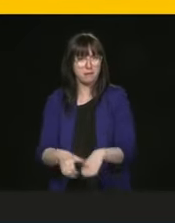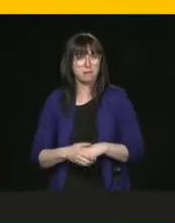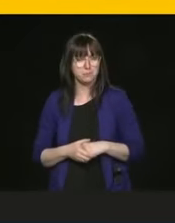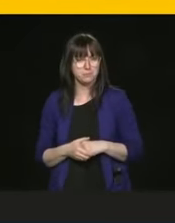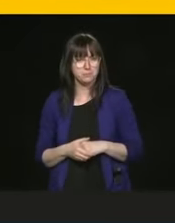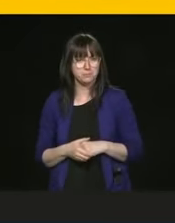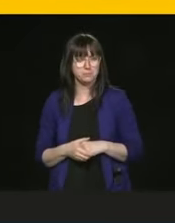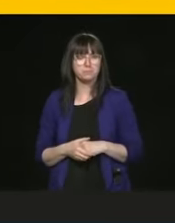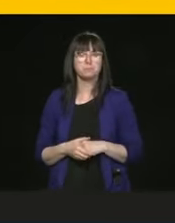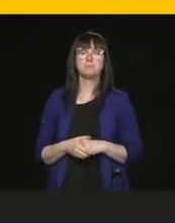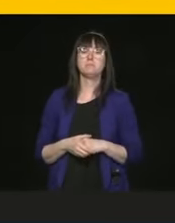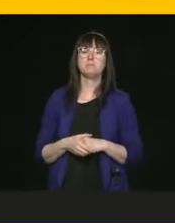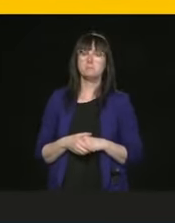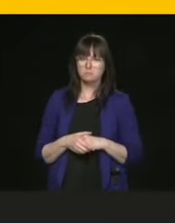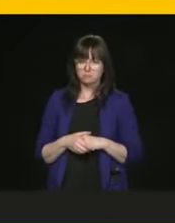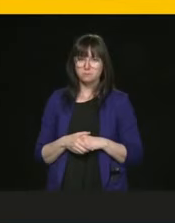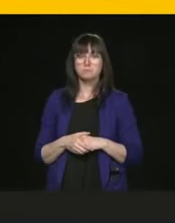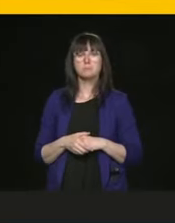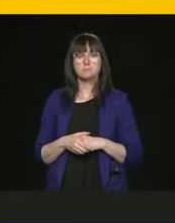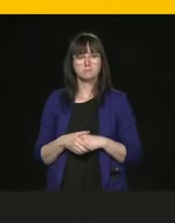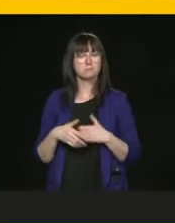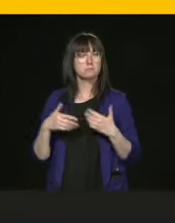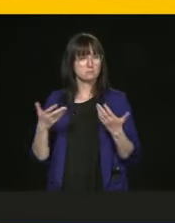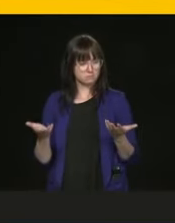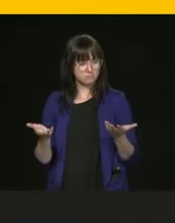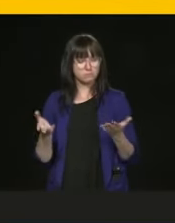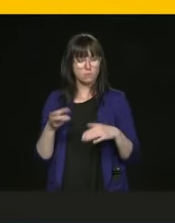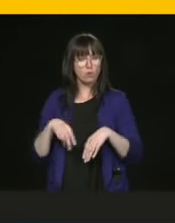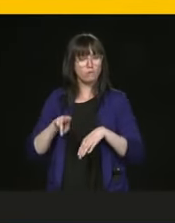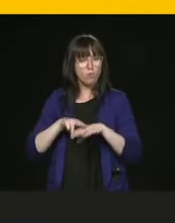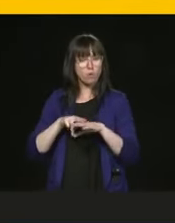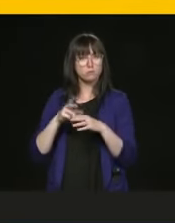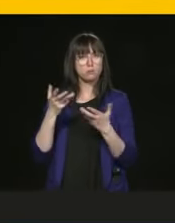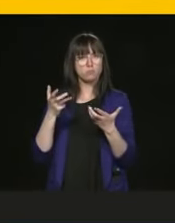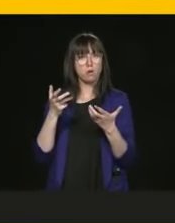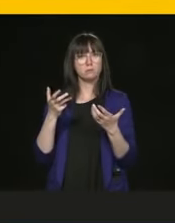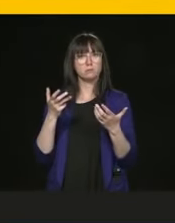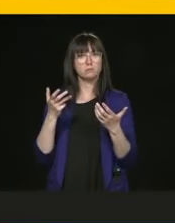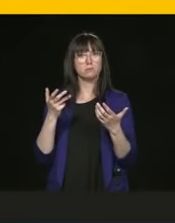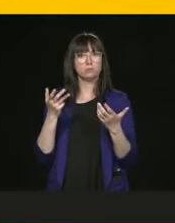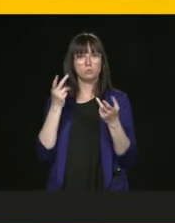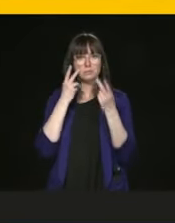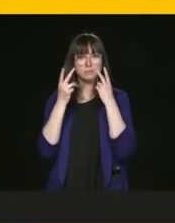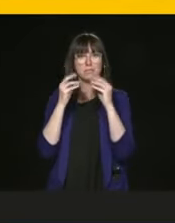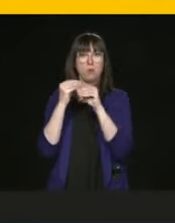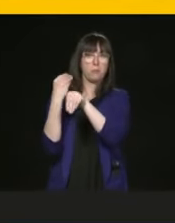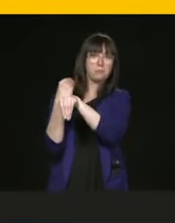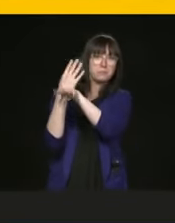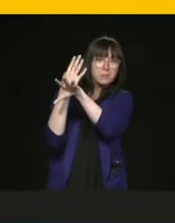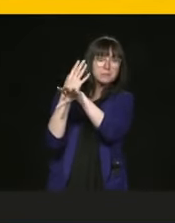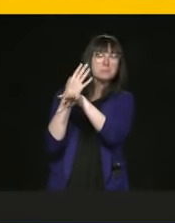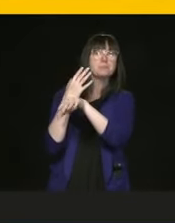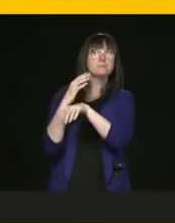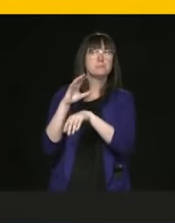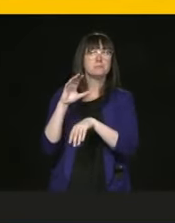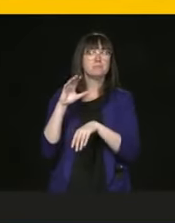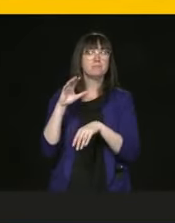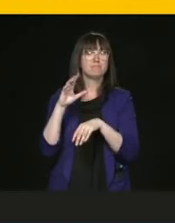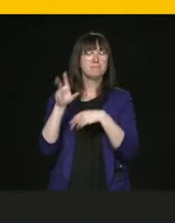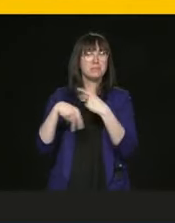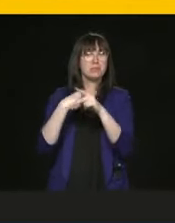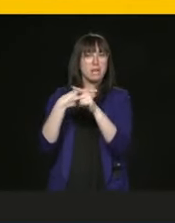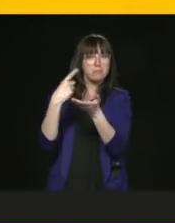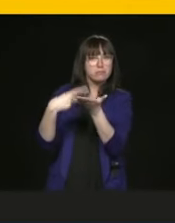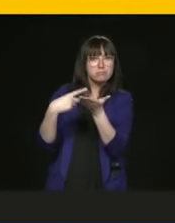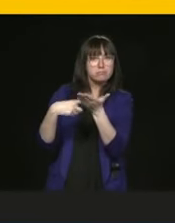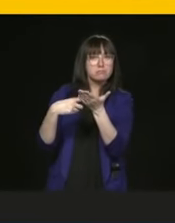for Canadians. We are, of course, looking forward to being able to see more virtual parliamentary sittings that will allow MPs